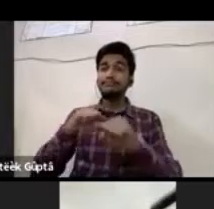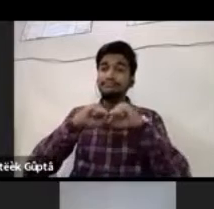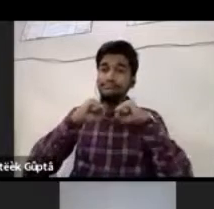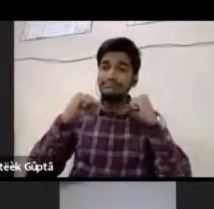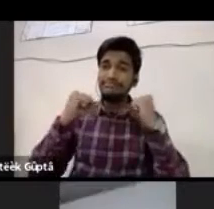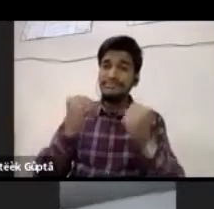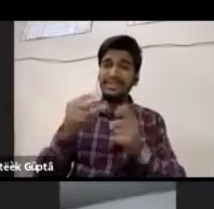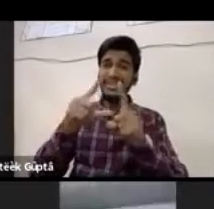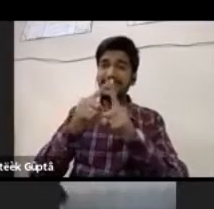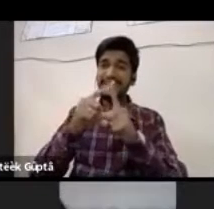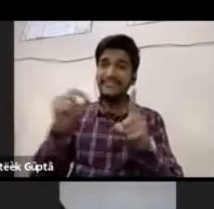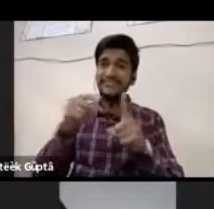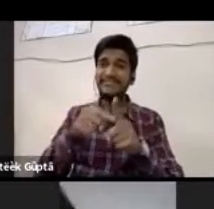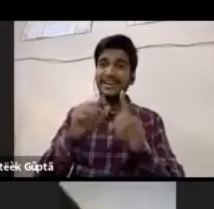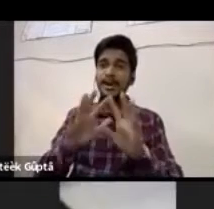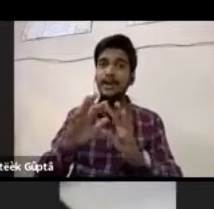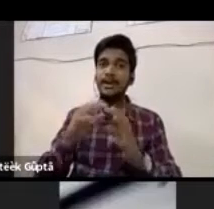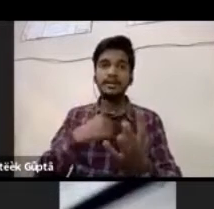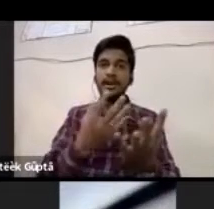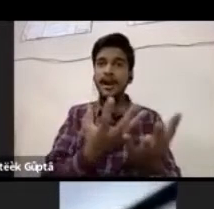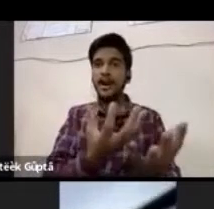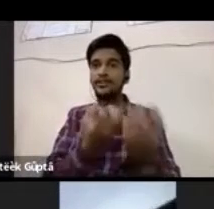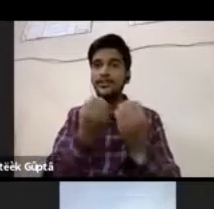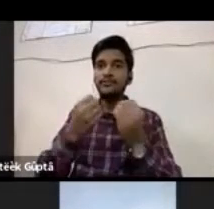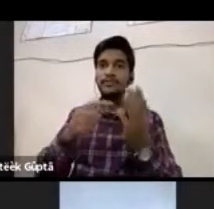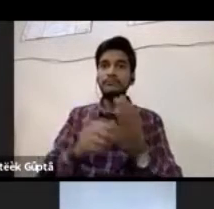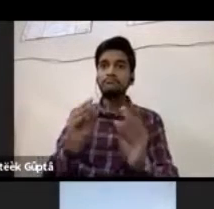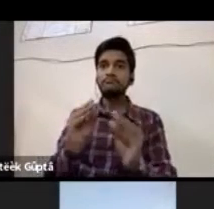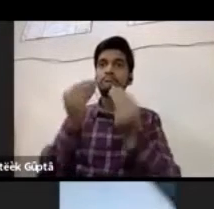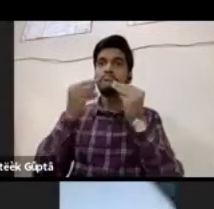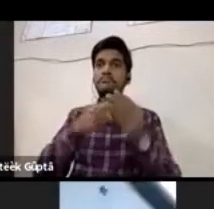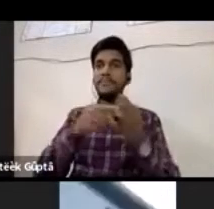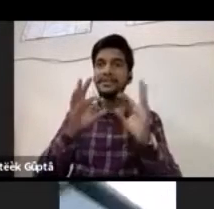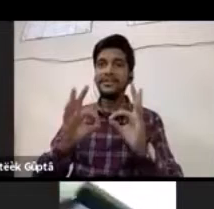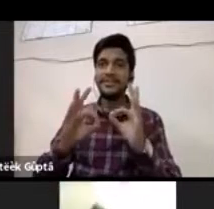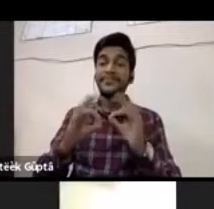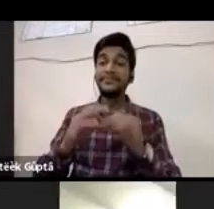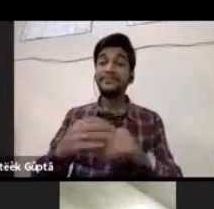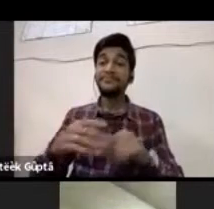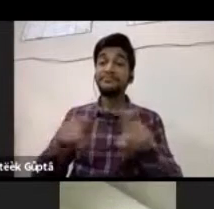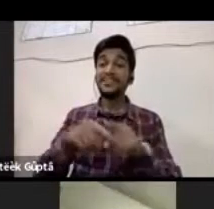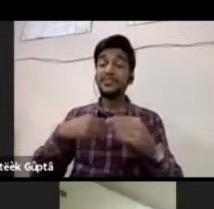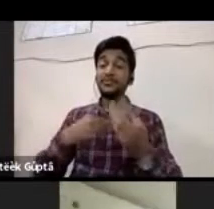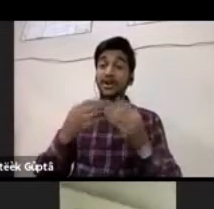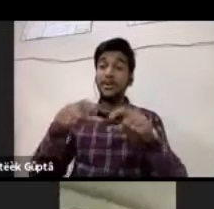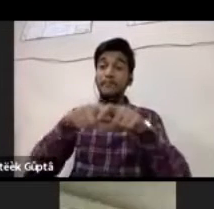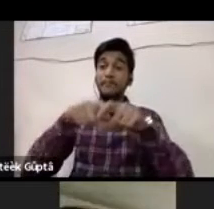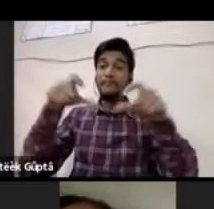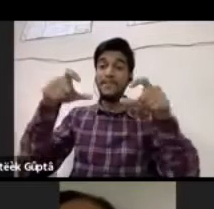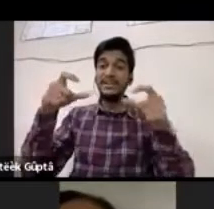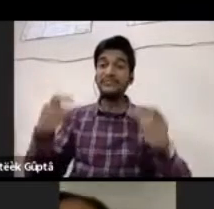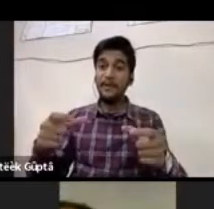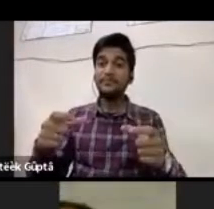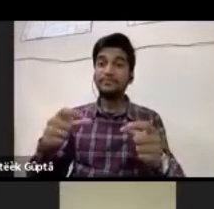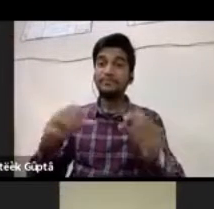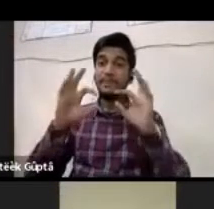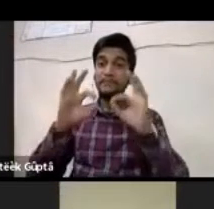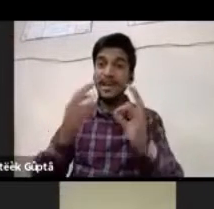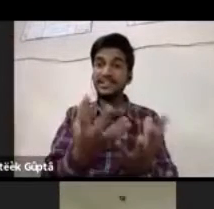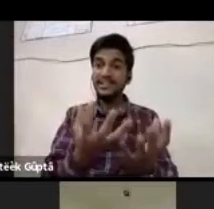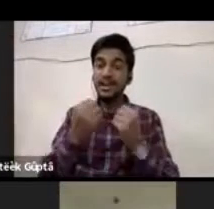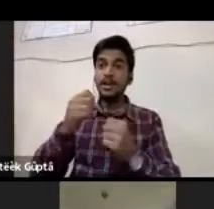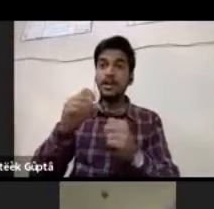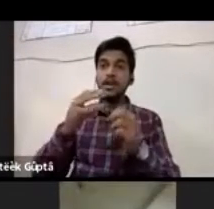Corporates ke saath aur ecosystem ke saath, my only submission from this platform is people don't want extra points because